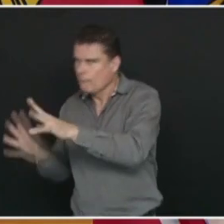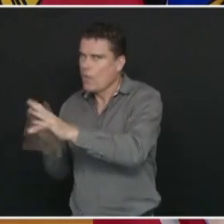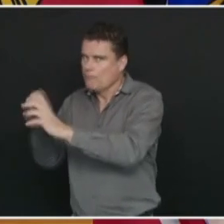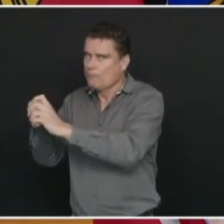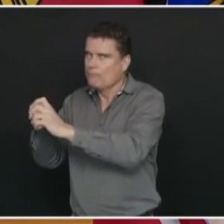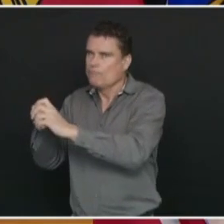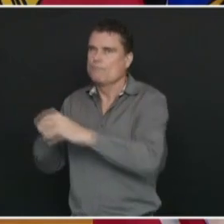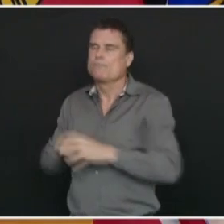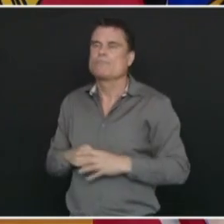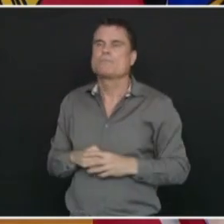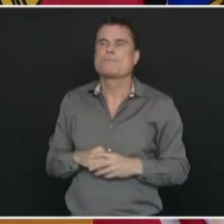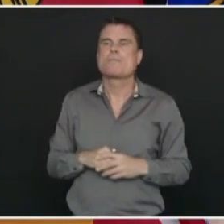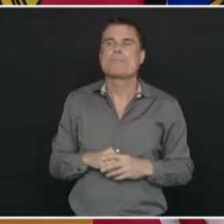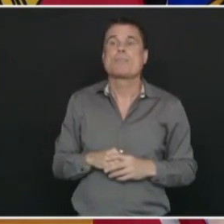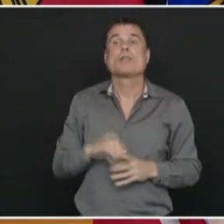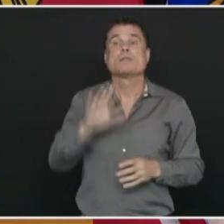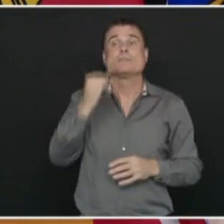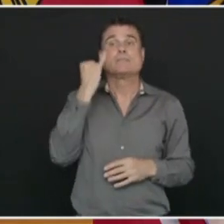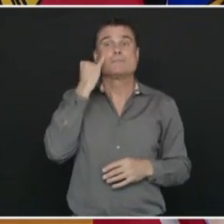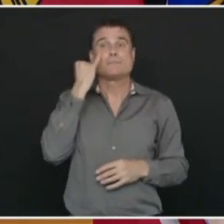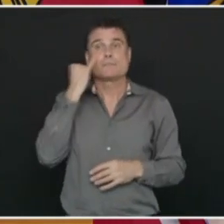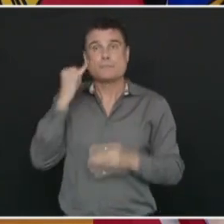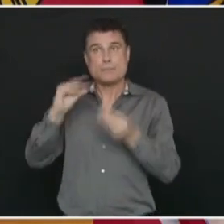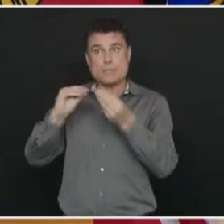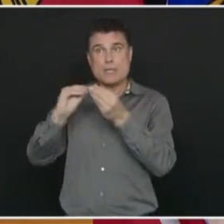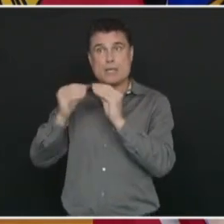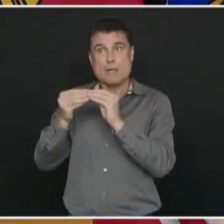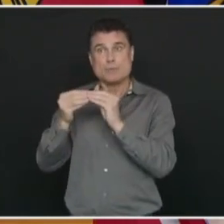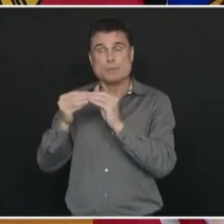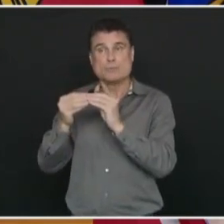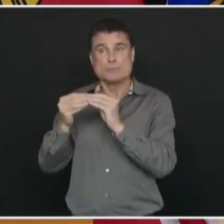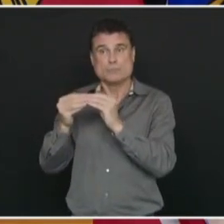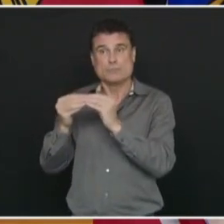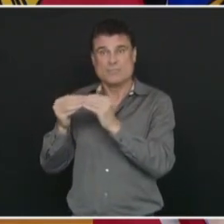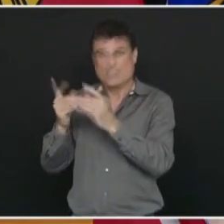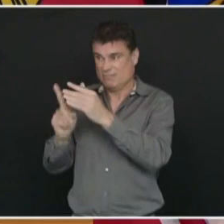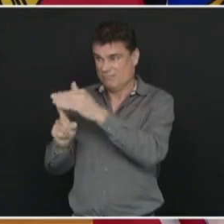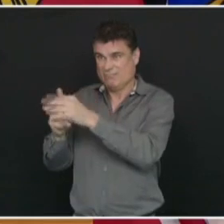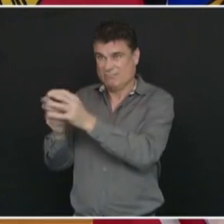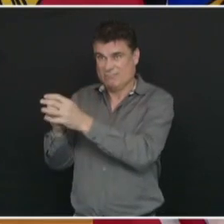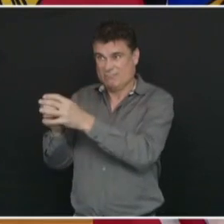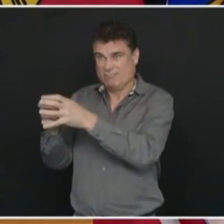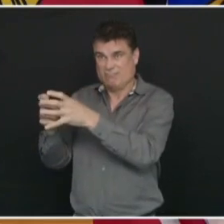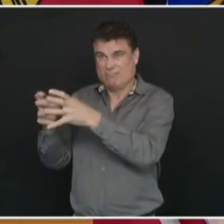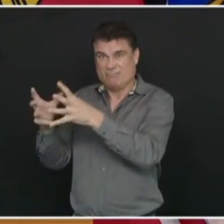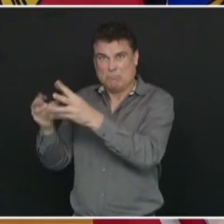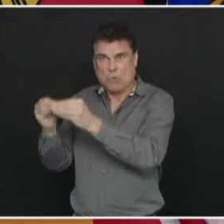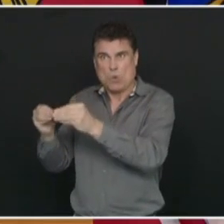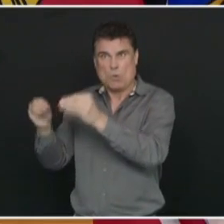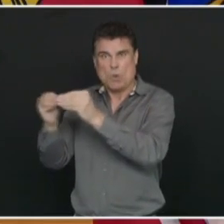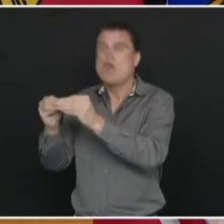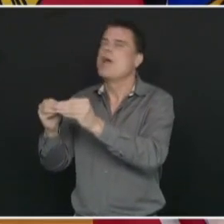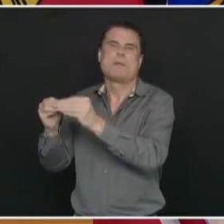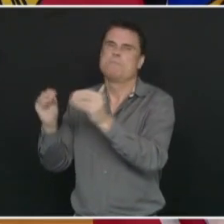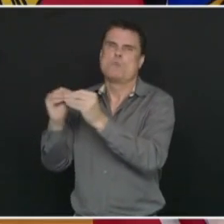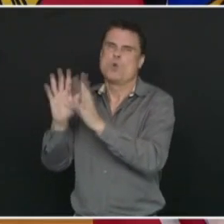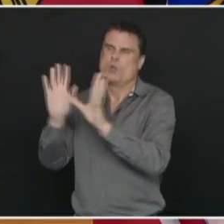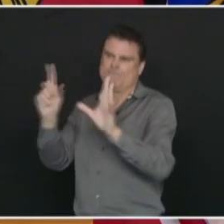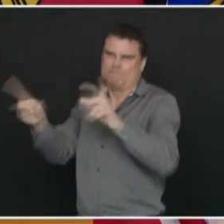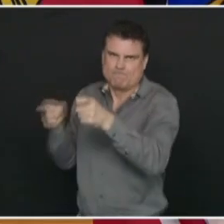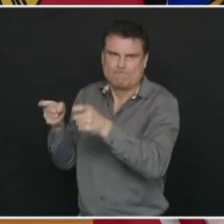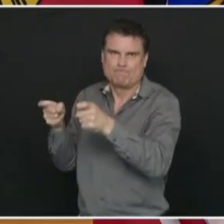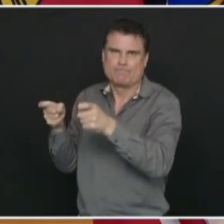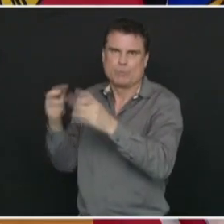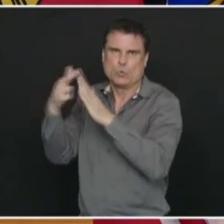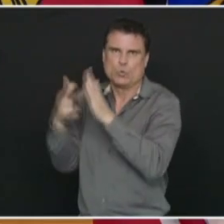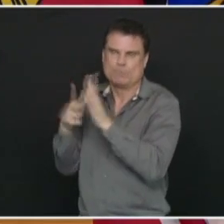future. We have been, we're in a okay place right now in BC for all of the medical equipment that